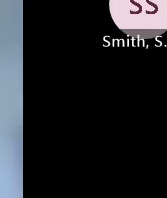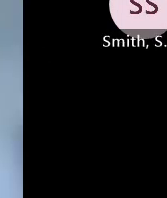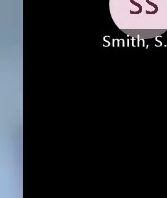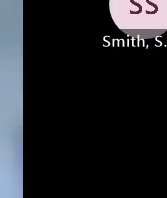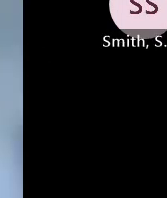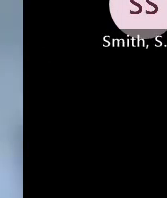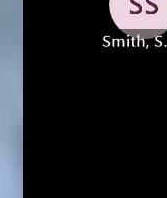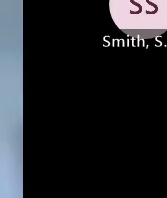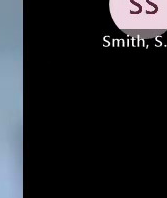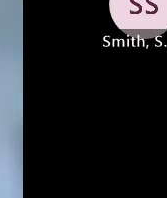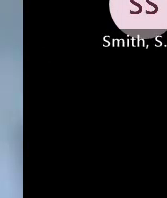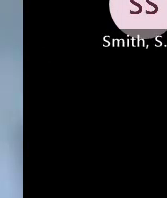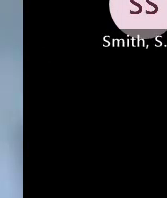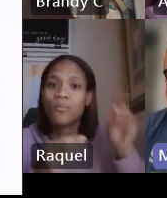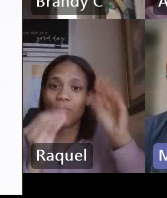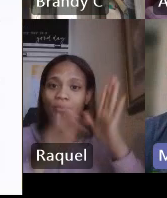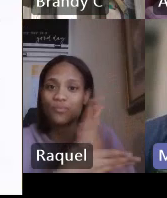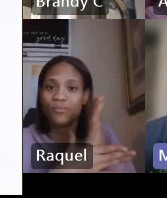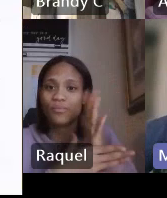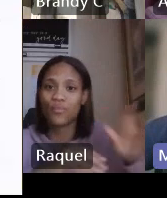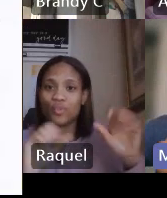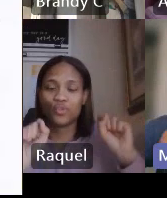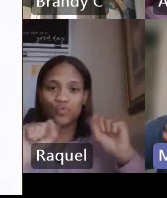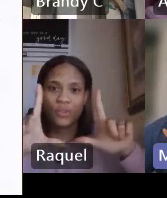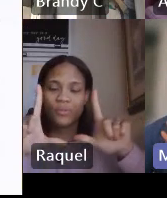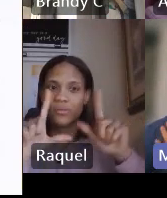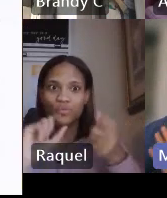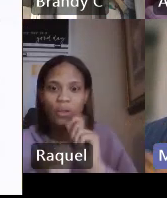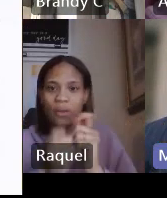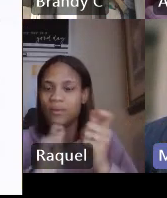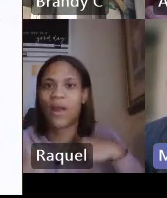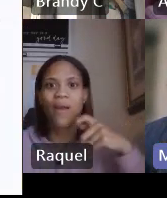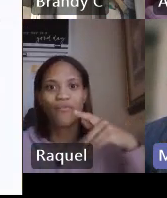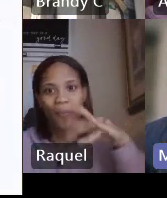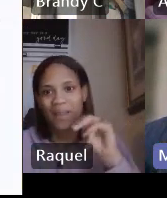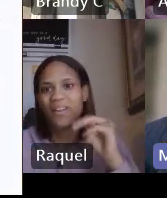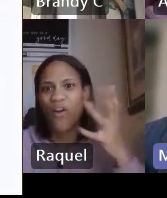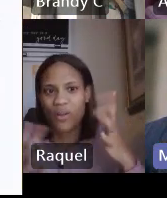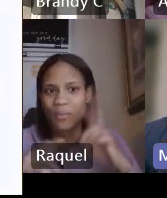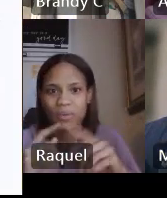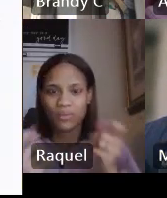Here we go. So I'm sharing my screen again, and you have a copy of that